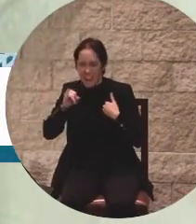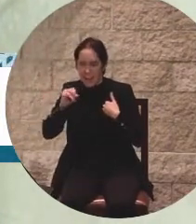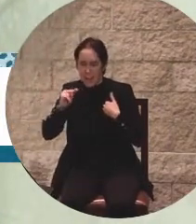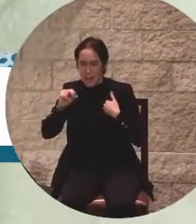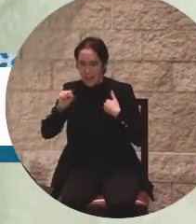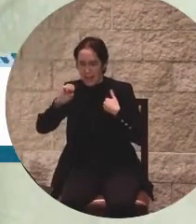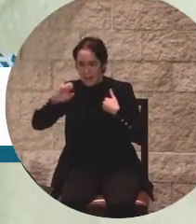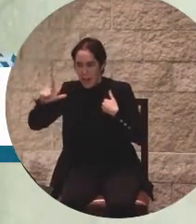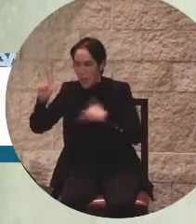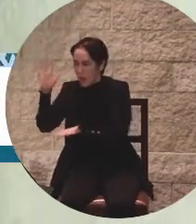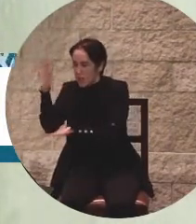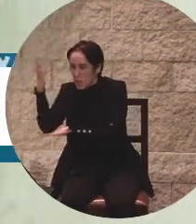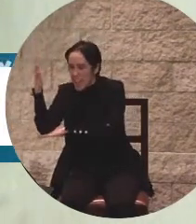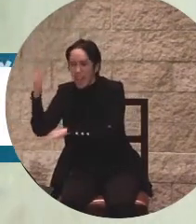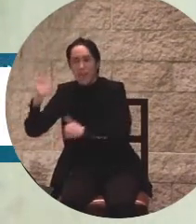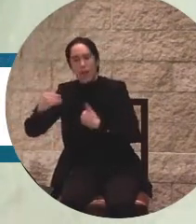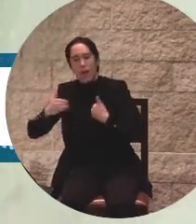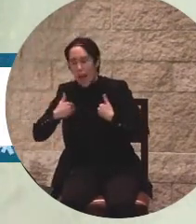spins.